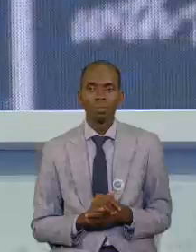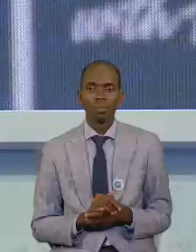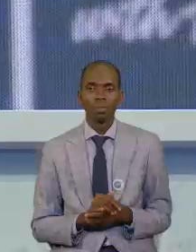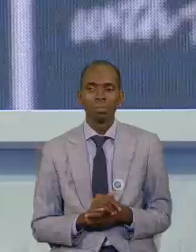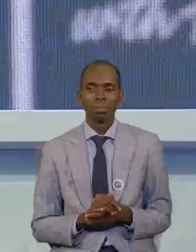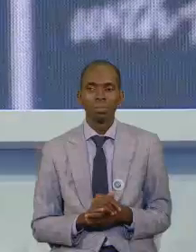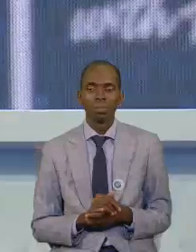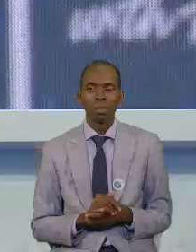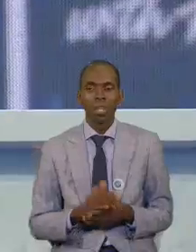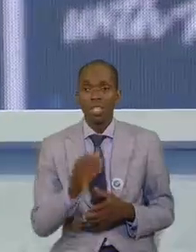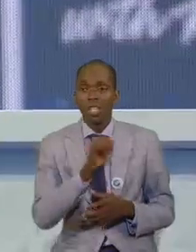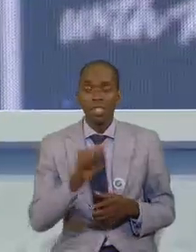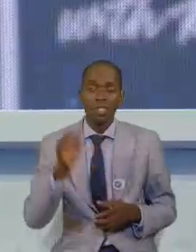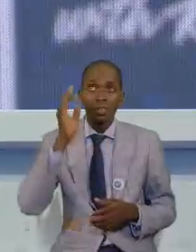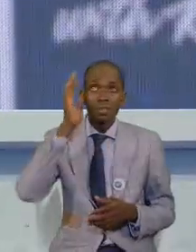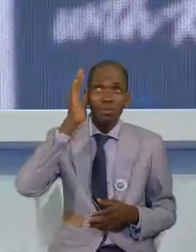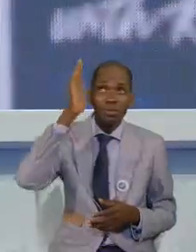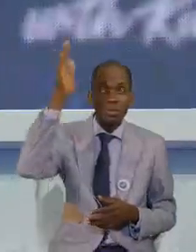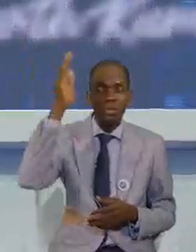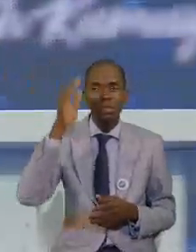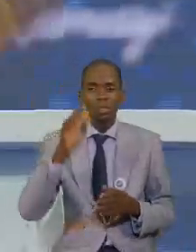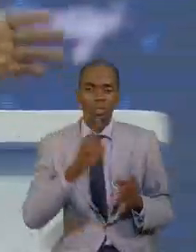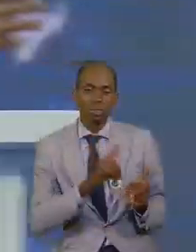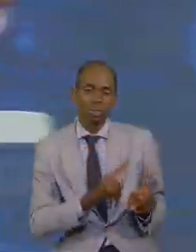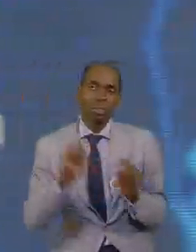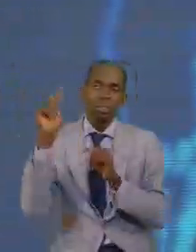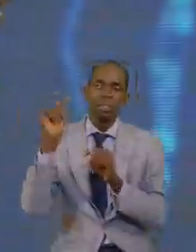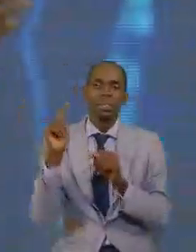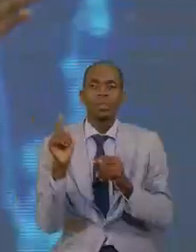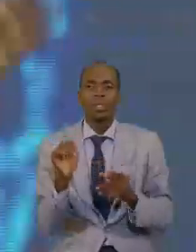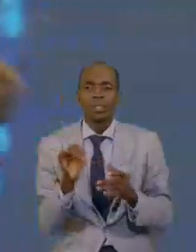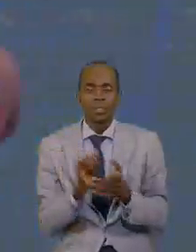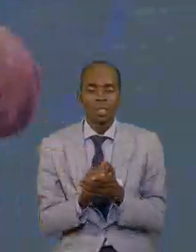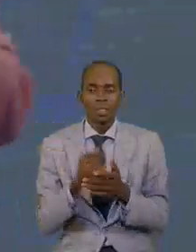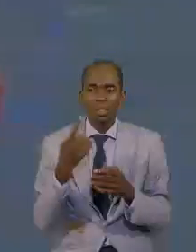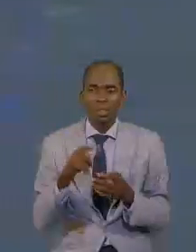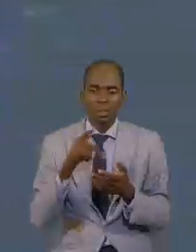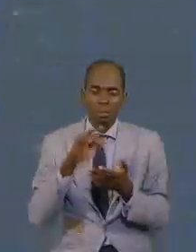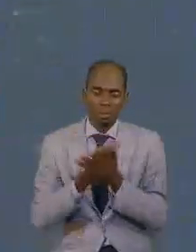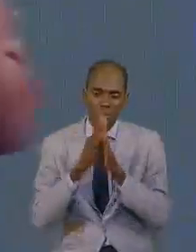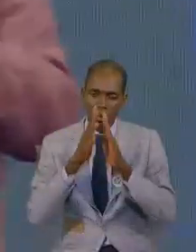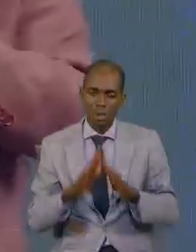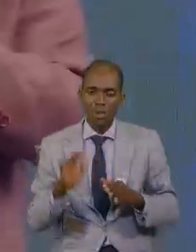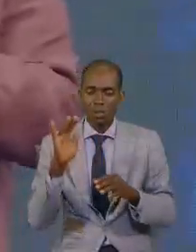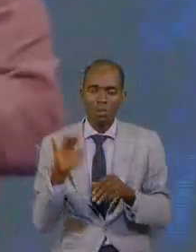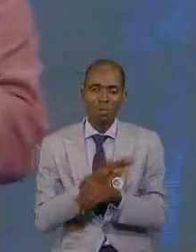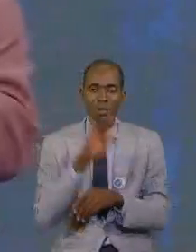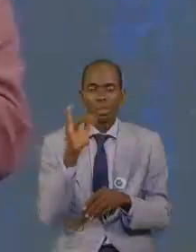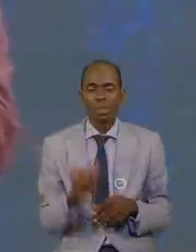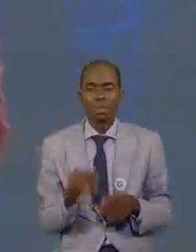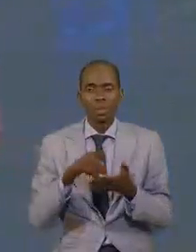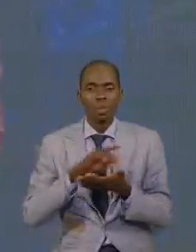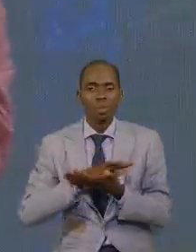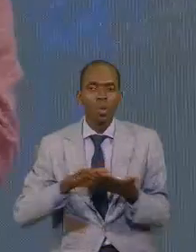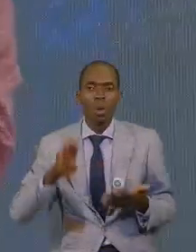The future translation of the peacefully pure by the Prince.